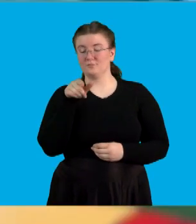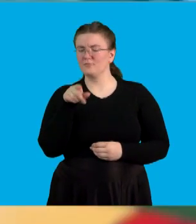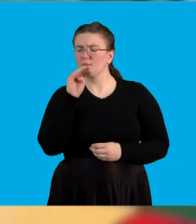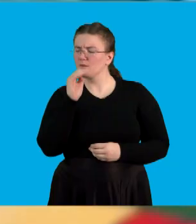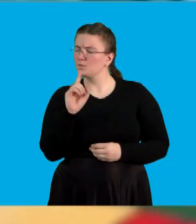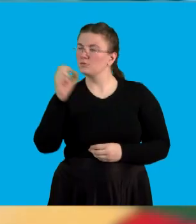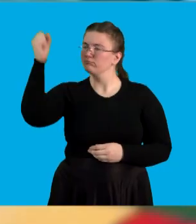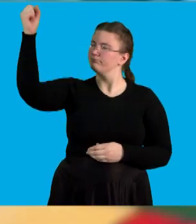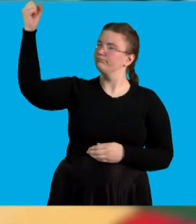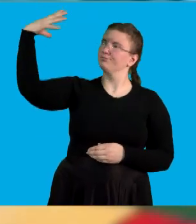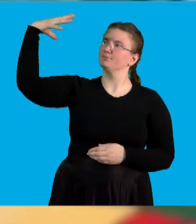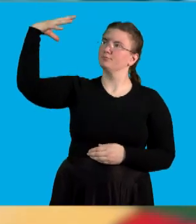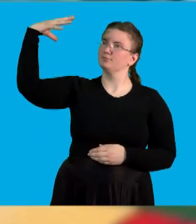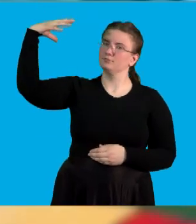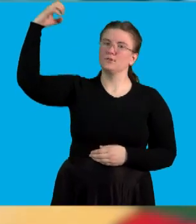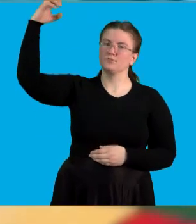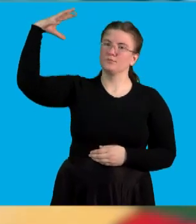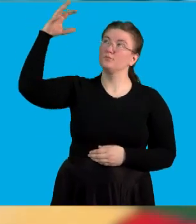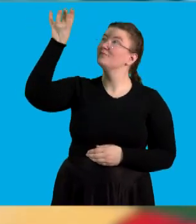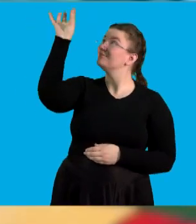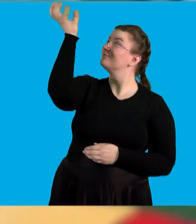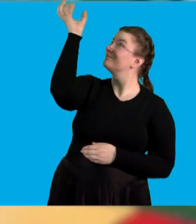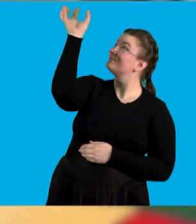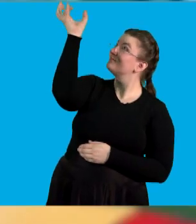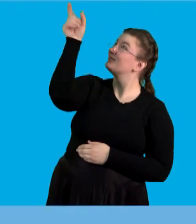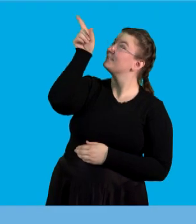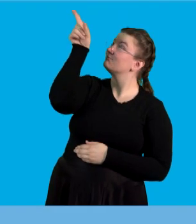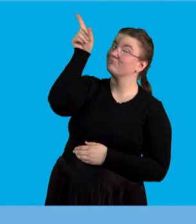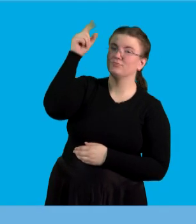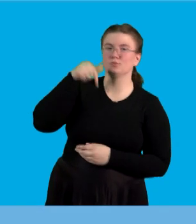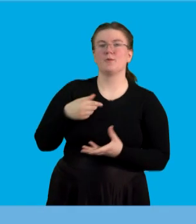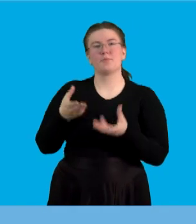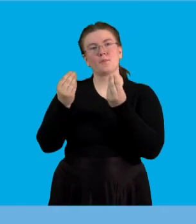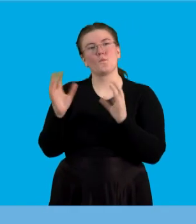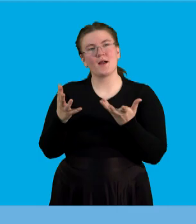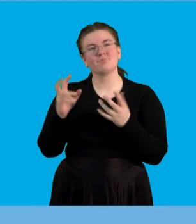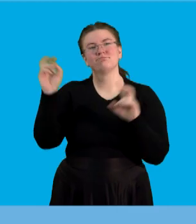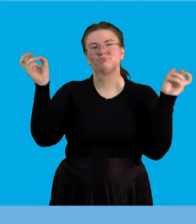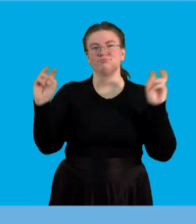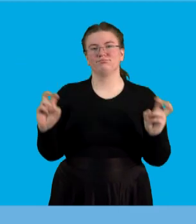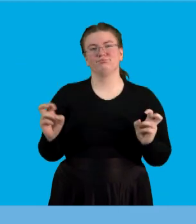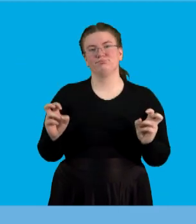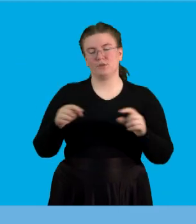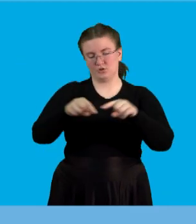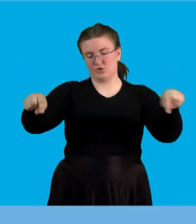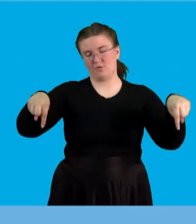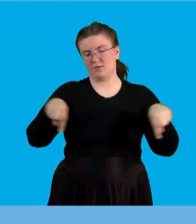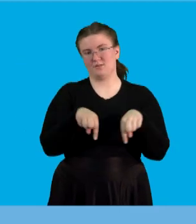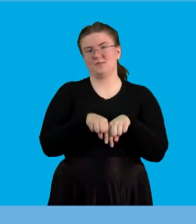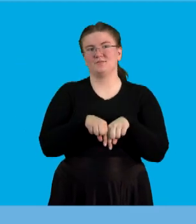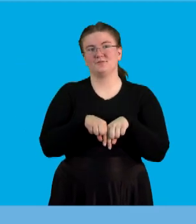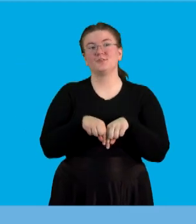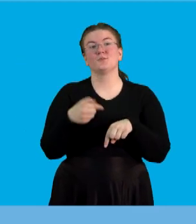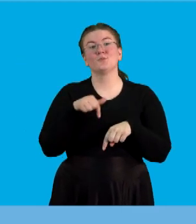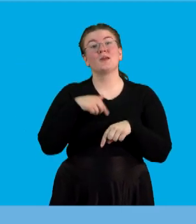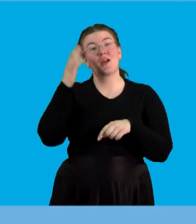bulbs. The light bulbs as a resistors that we find in an electric circuit. We know that resistors are a bit of both the